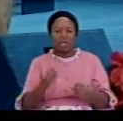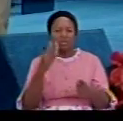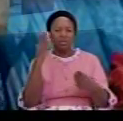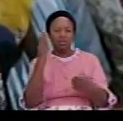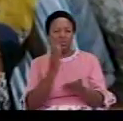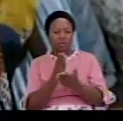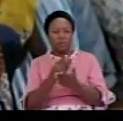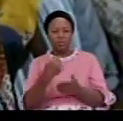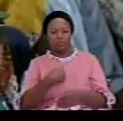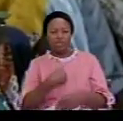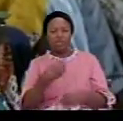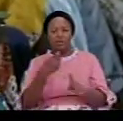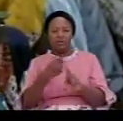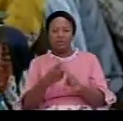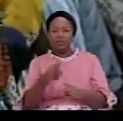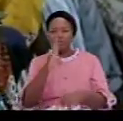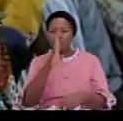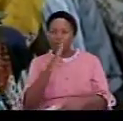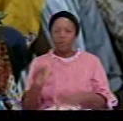baptized?